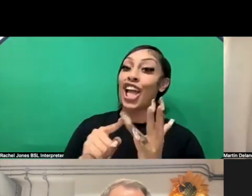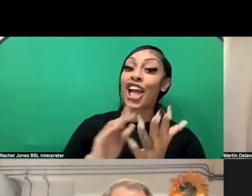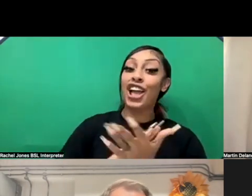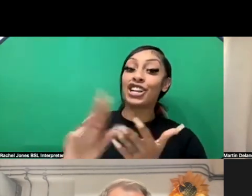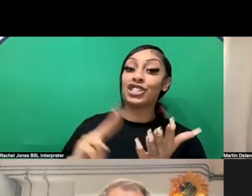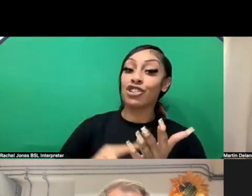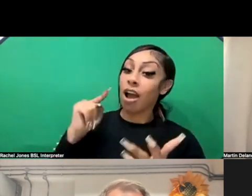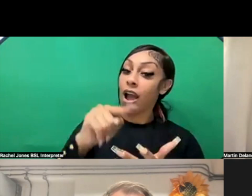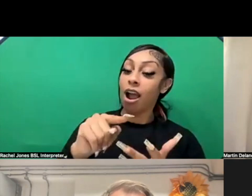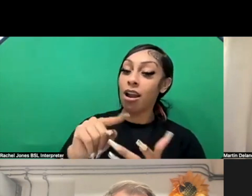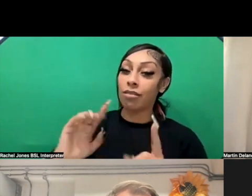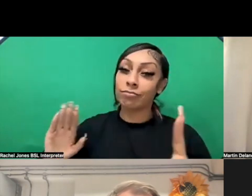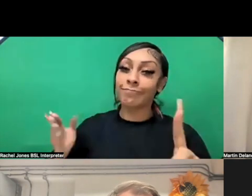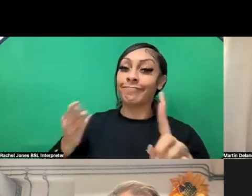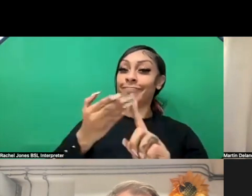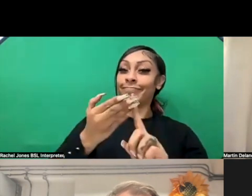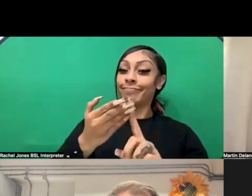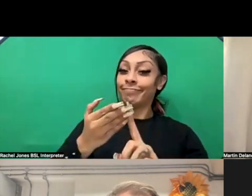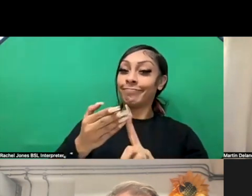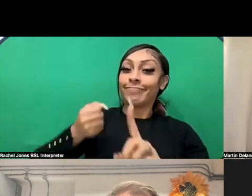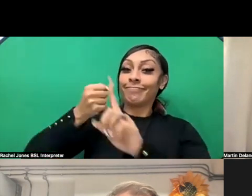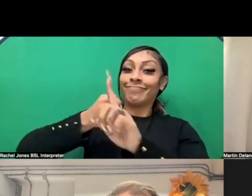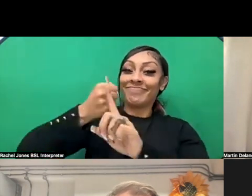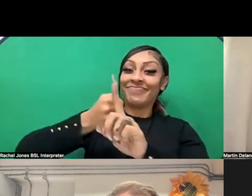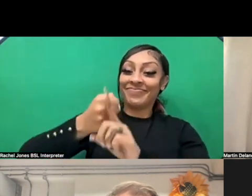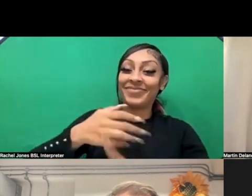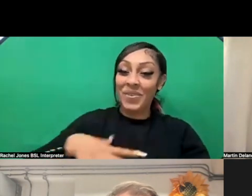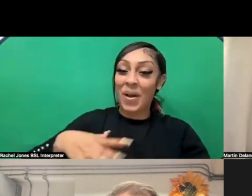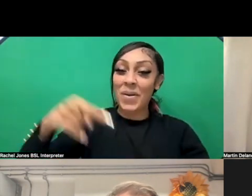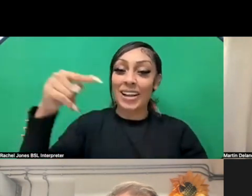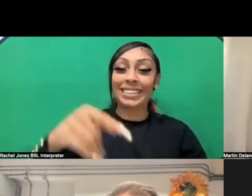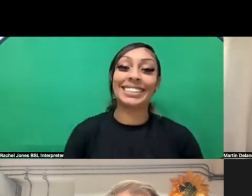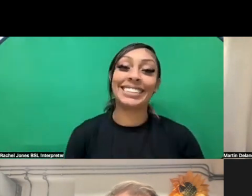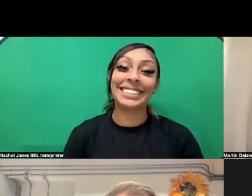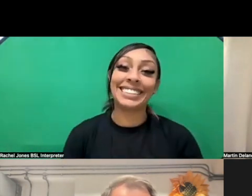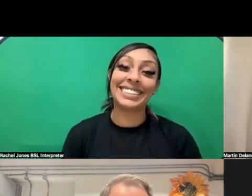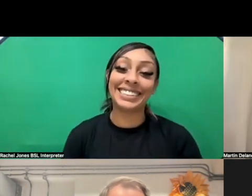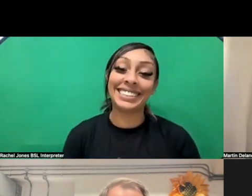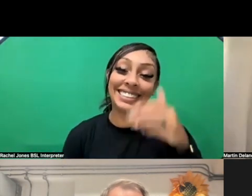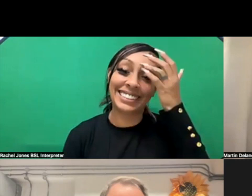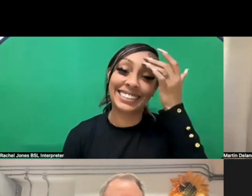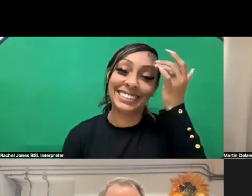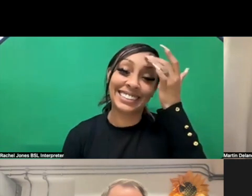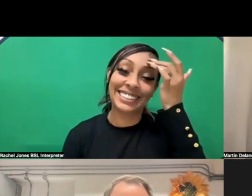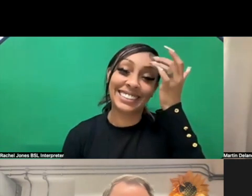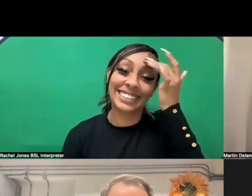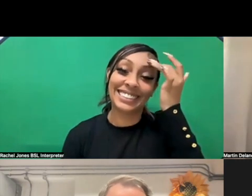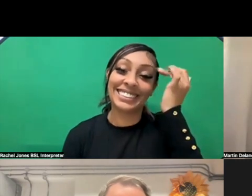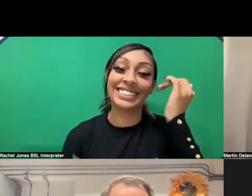driver in that as well. So, John, did you want to come back on that at all? But sorry, that's great. Thank you very